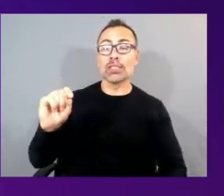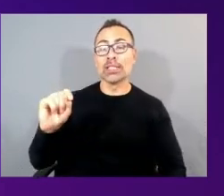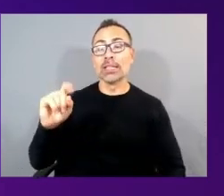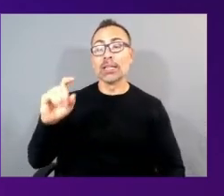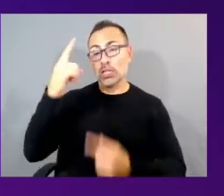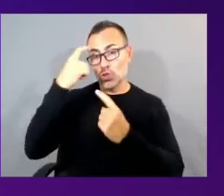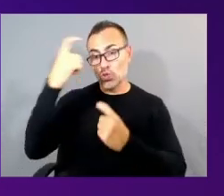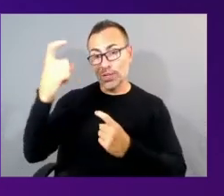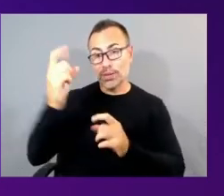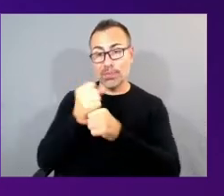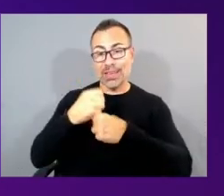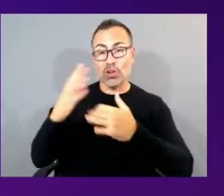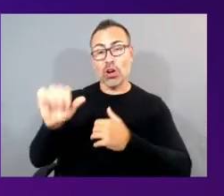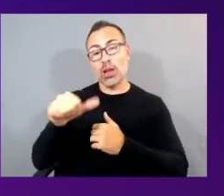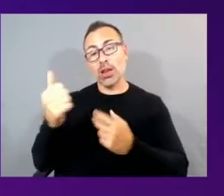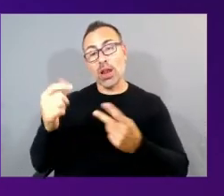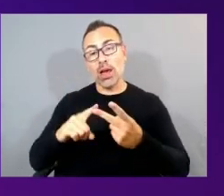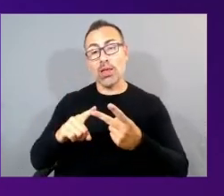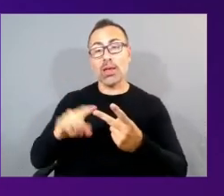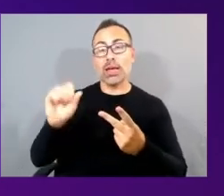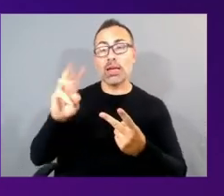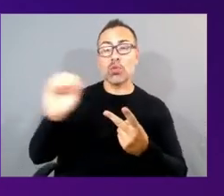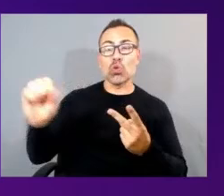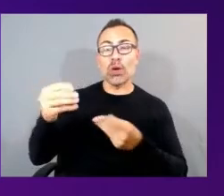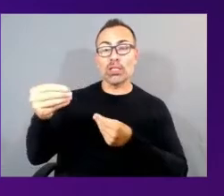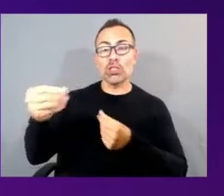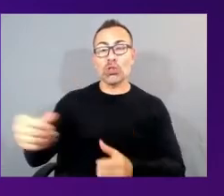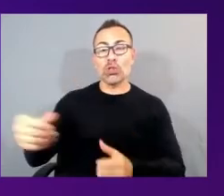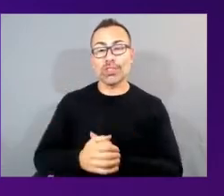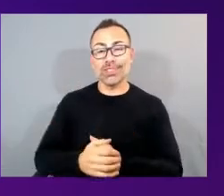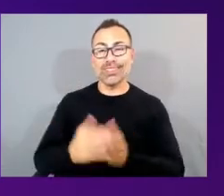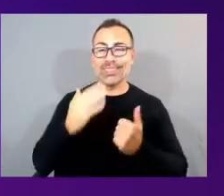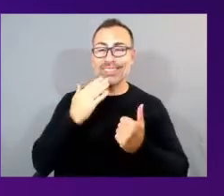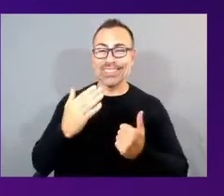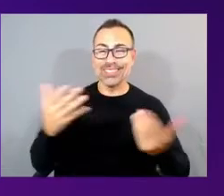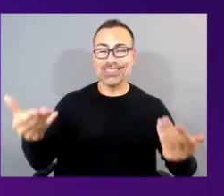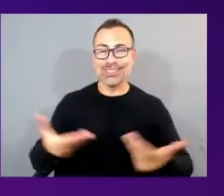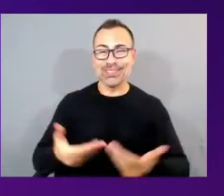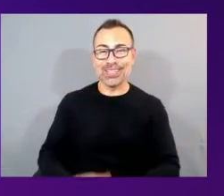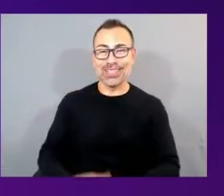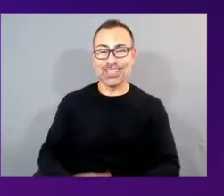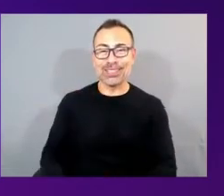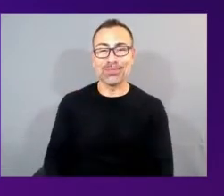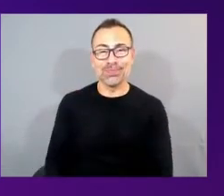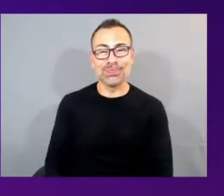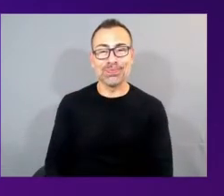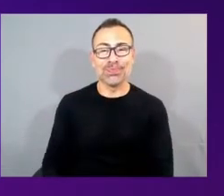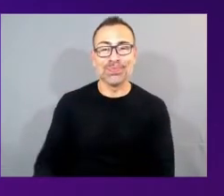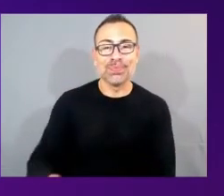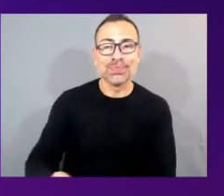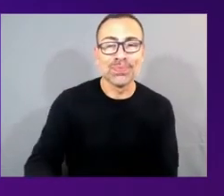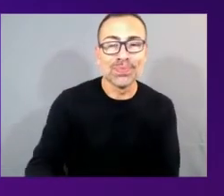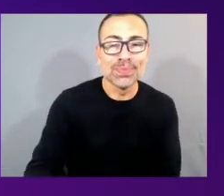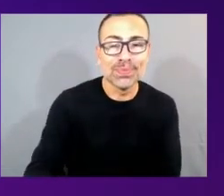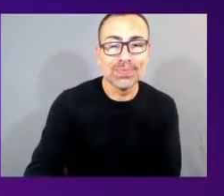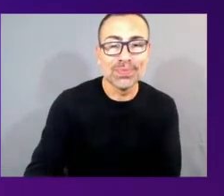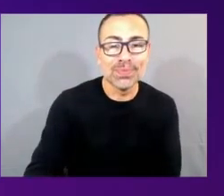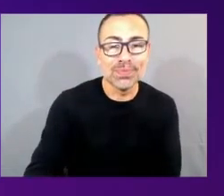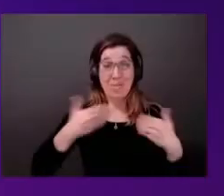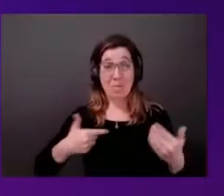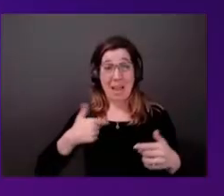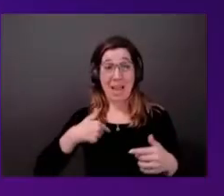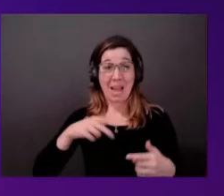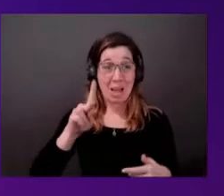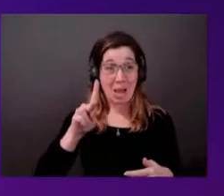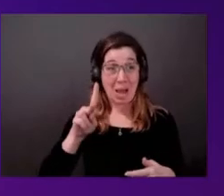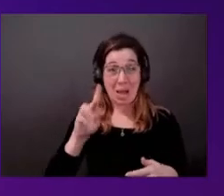solutions. Thanks for having me. My name is Kyle Ronick. I'm Industry 4.0 lead here at John Deere.